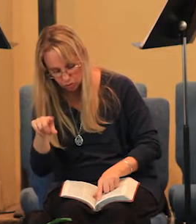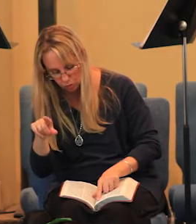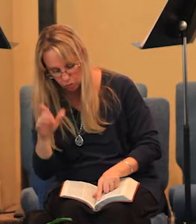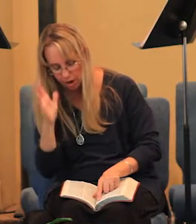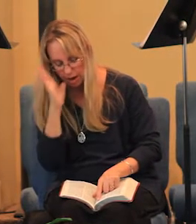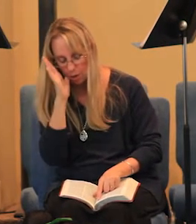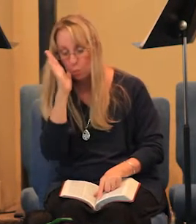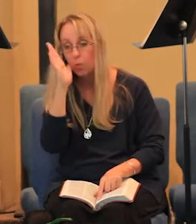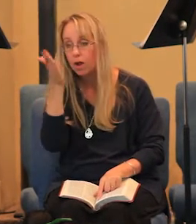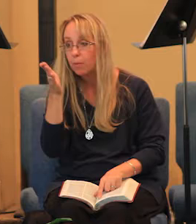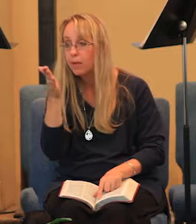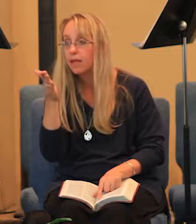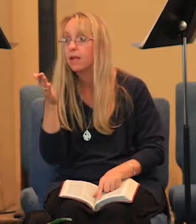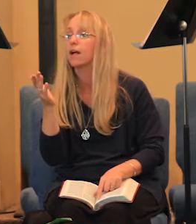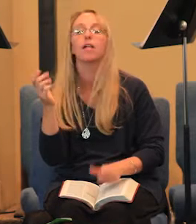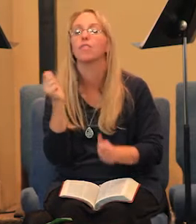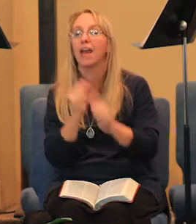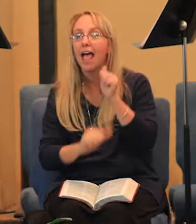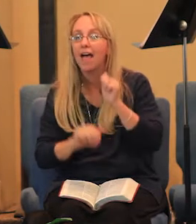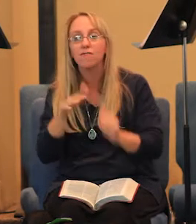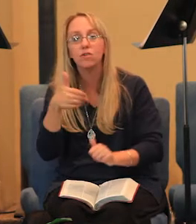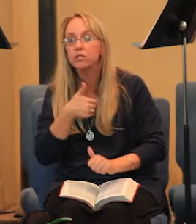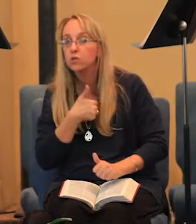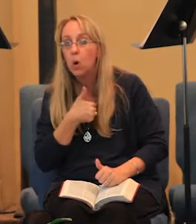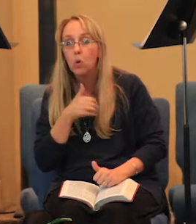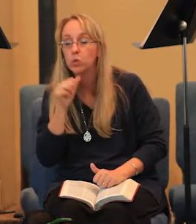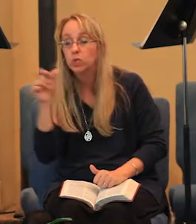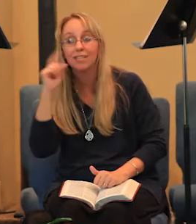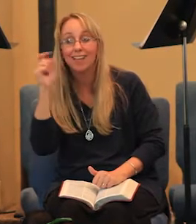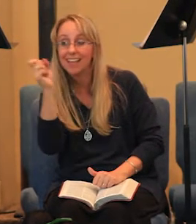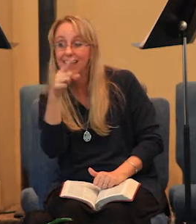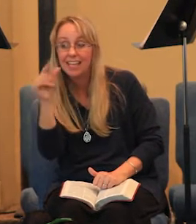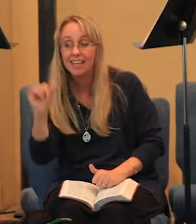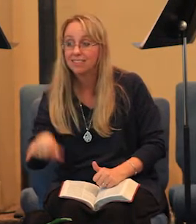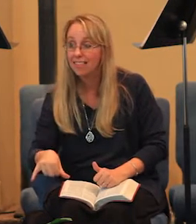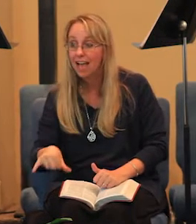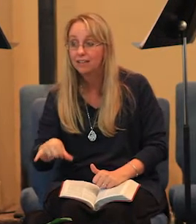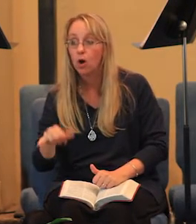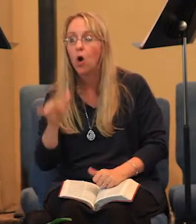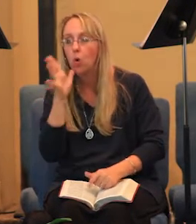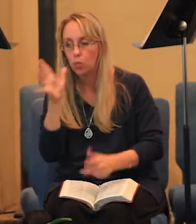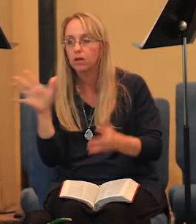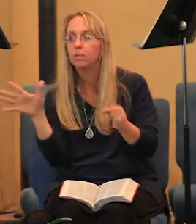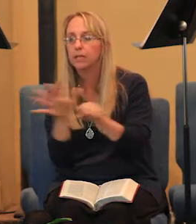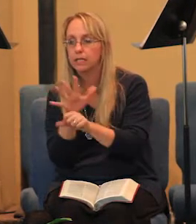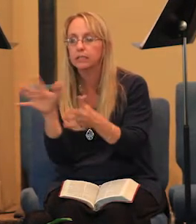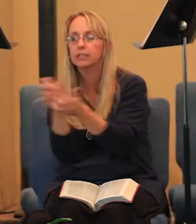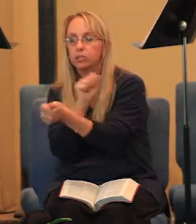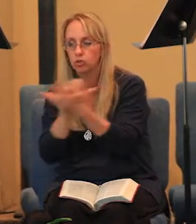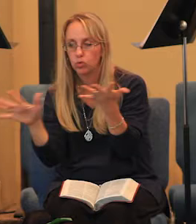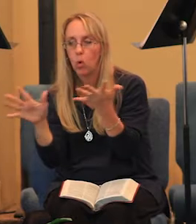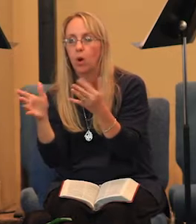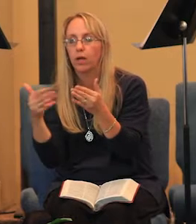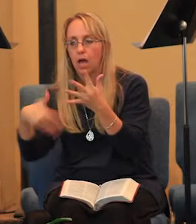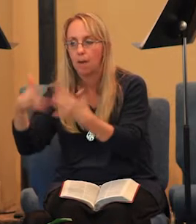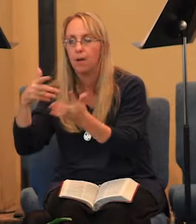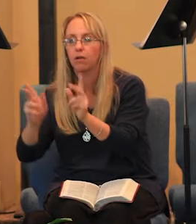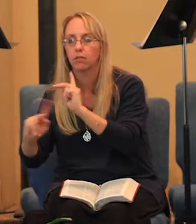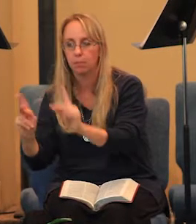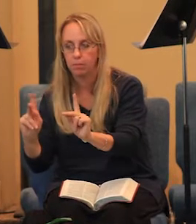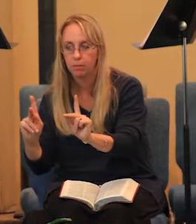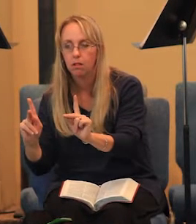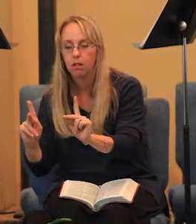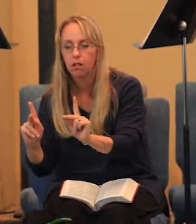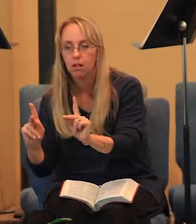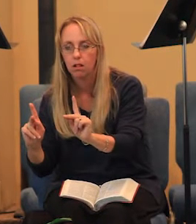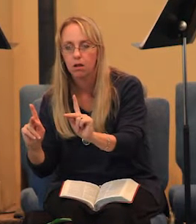it will be that every soul that does not heed that prophet shall be utterly destroyed from among the people.